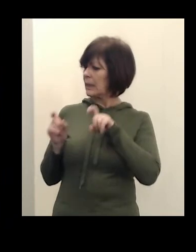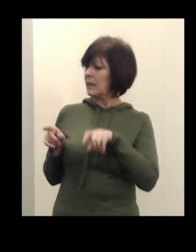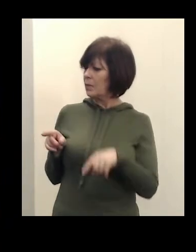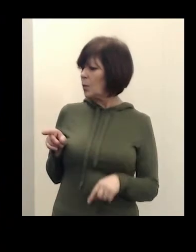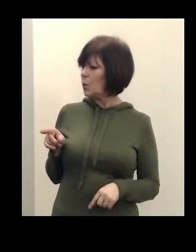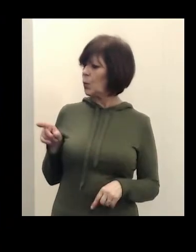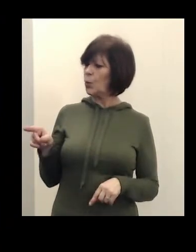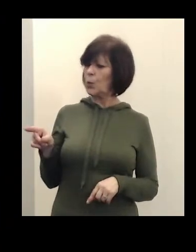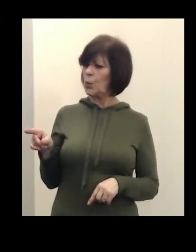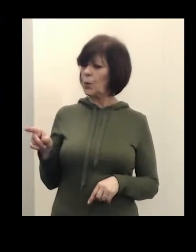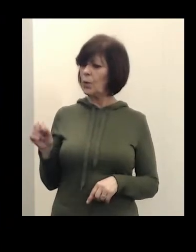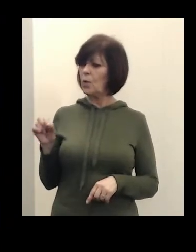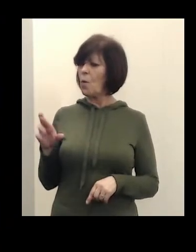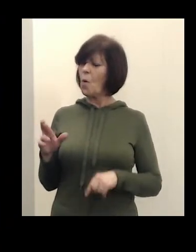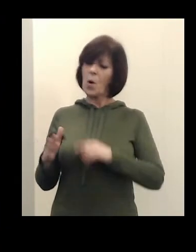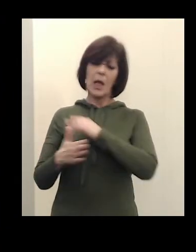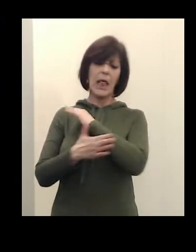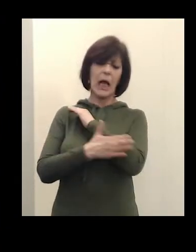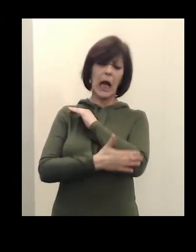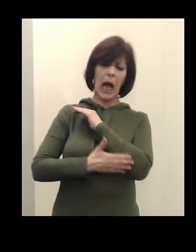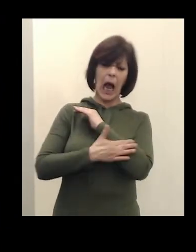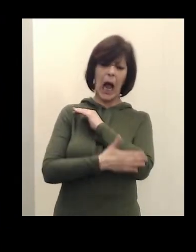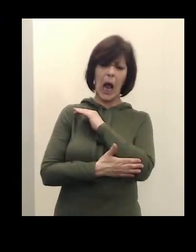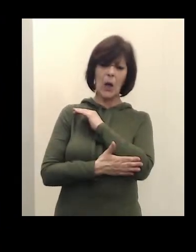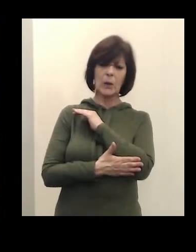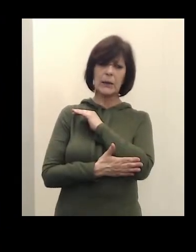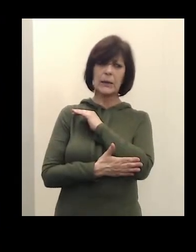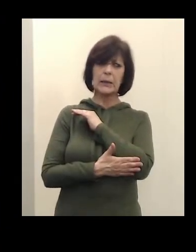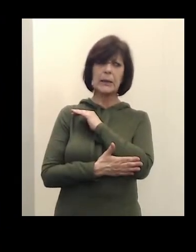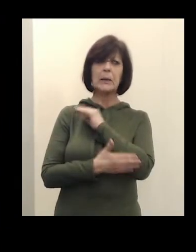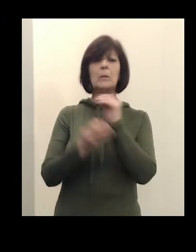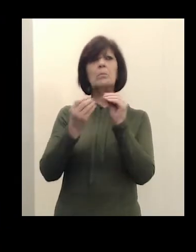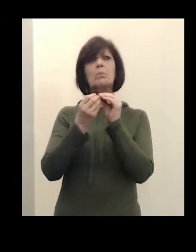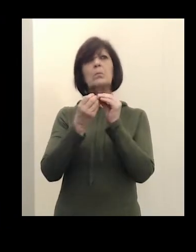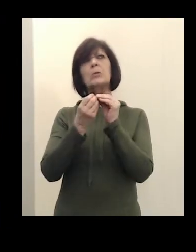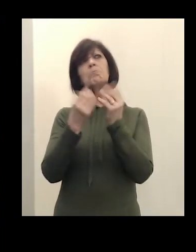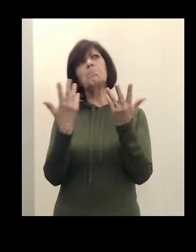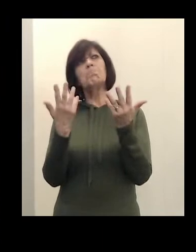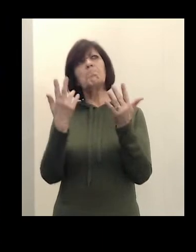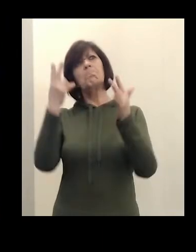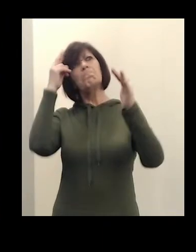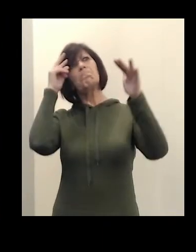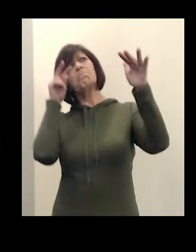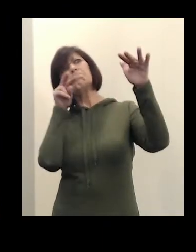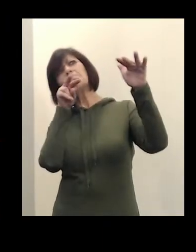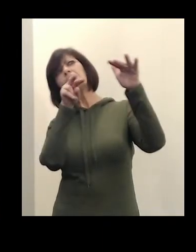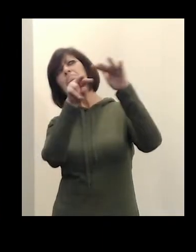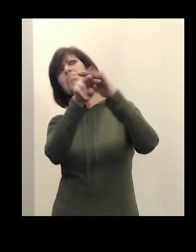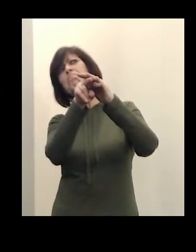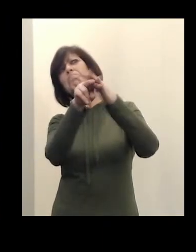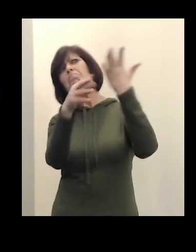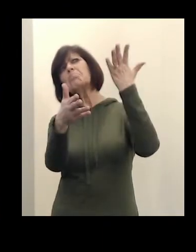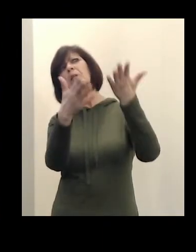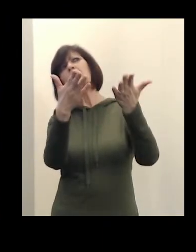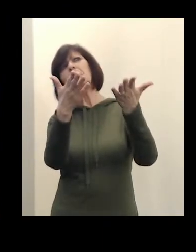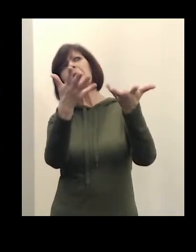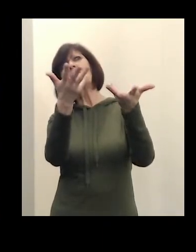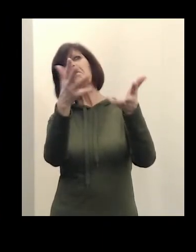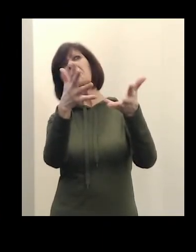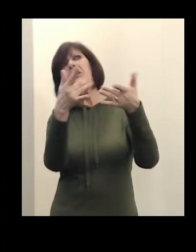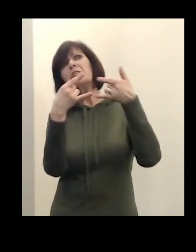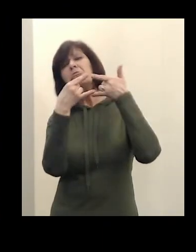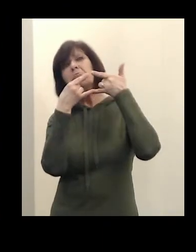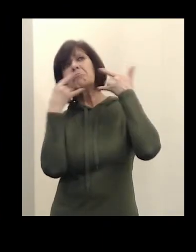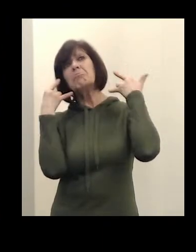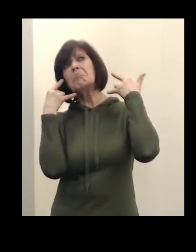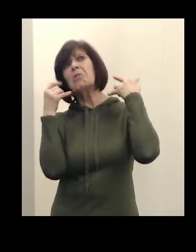any further enlightenment into lifting the mask mandate, or when phase one